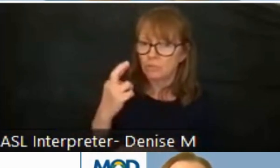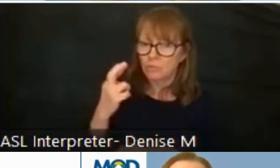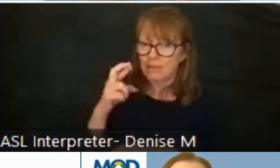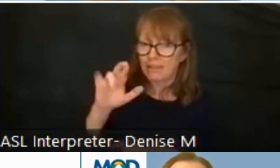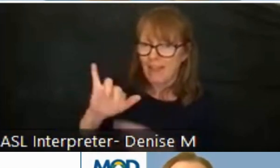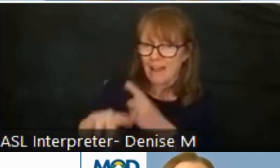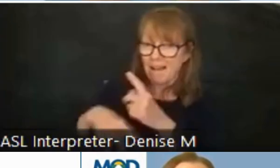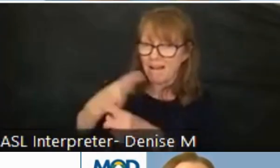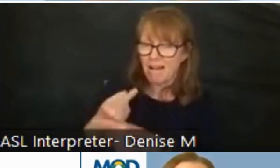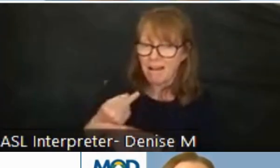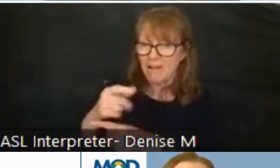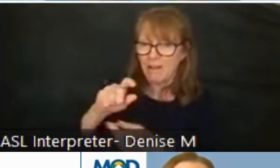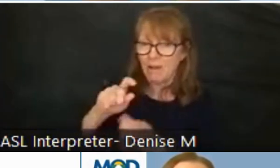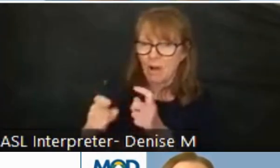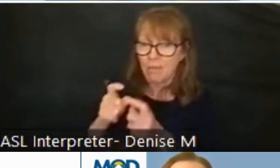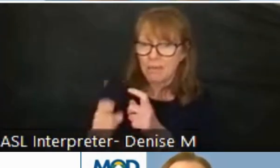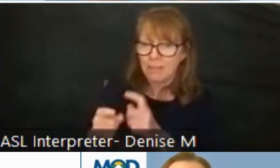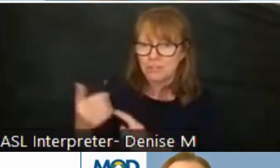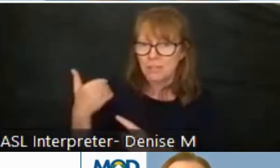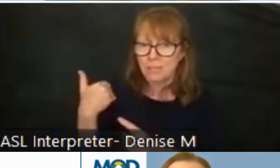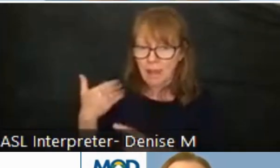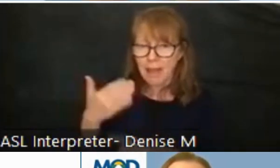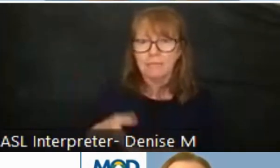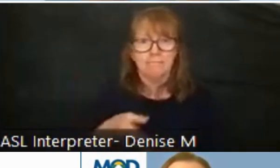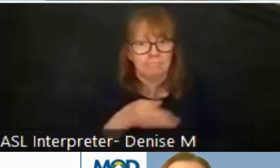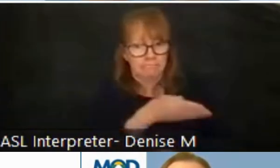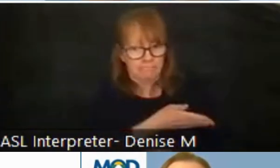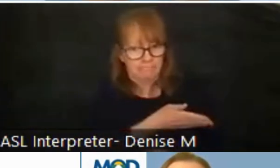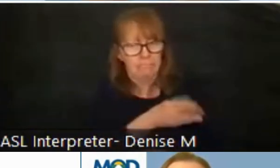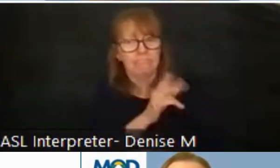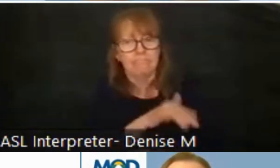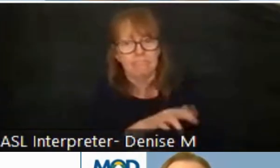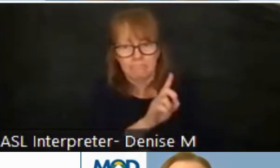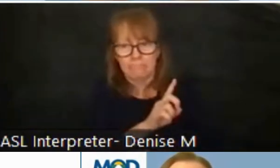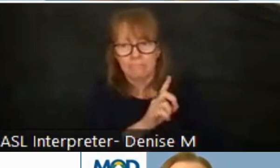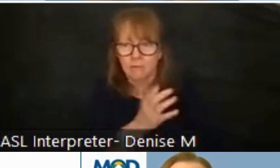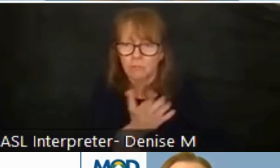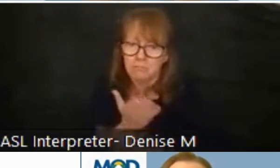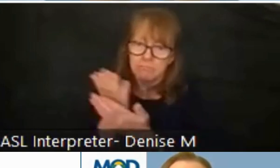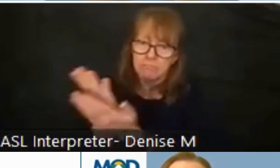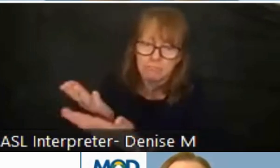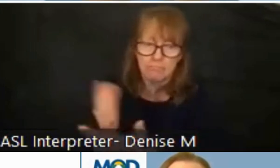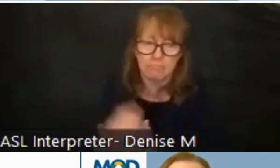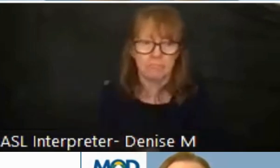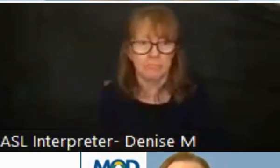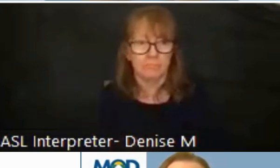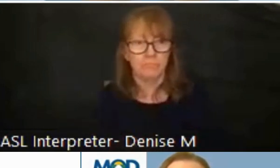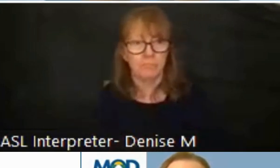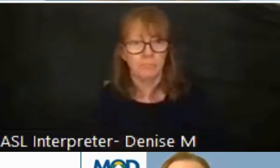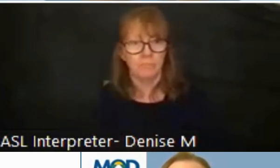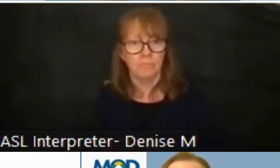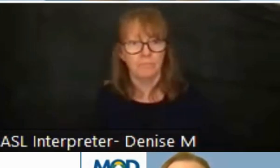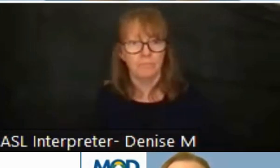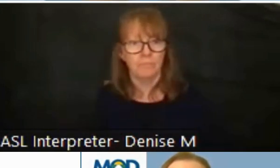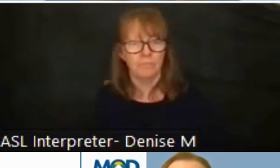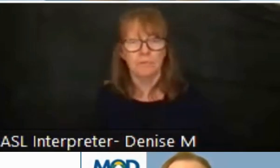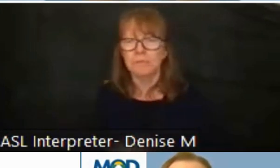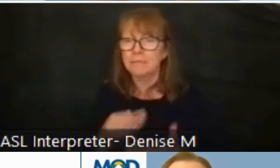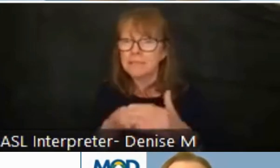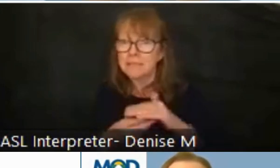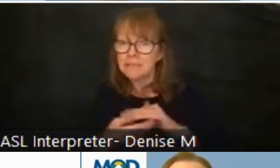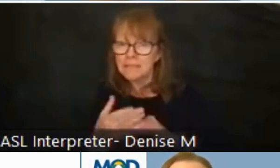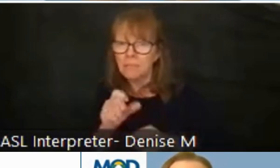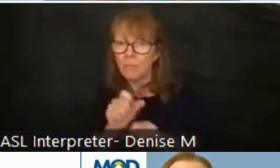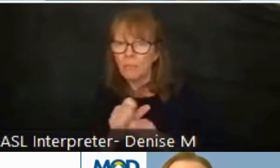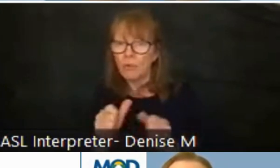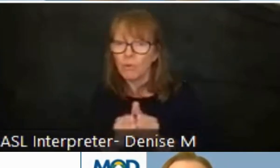So we have a couple tips for you in working with your medical provider to get a helpful letter on the first try. So one thing